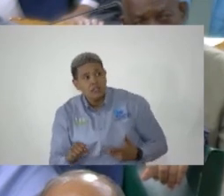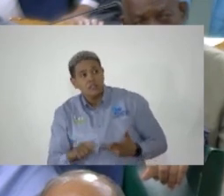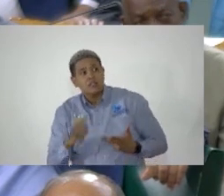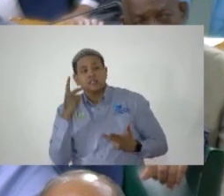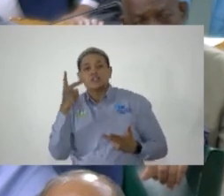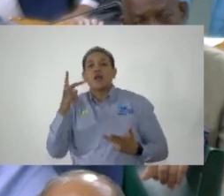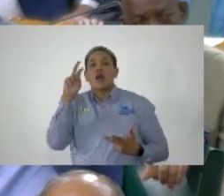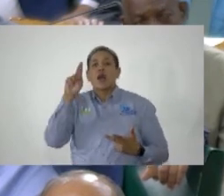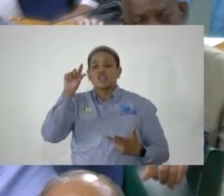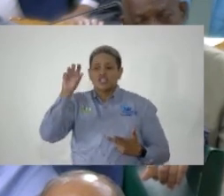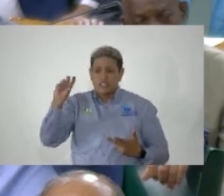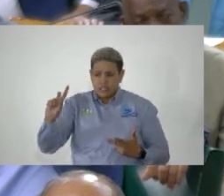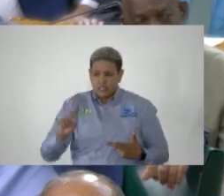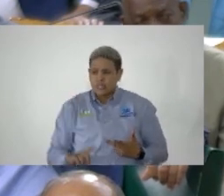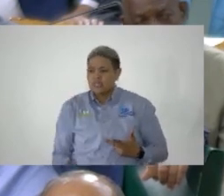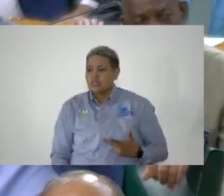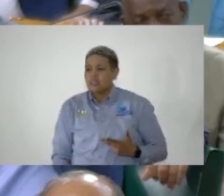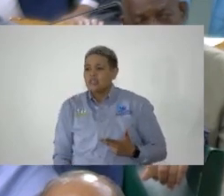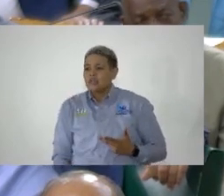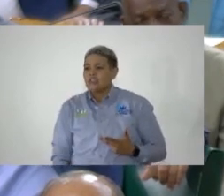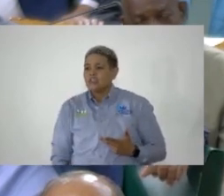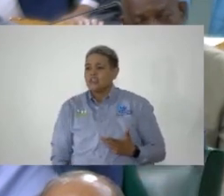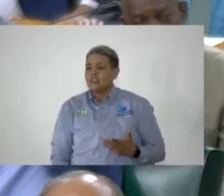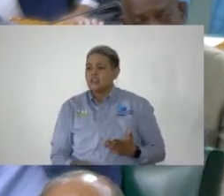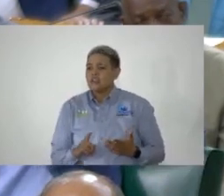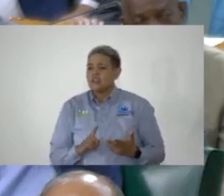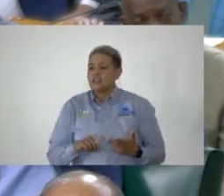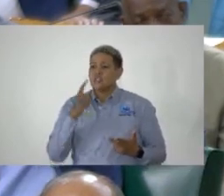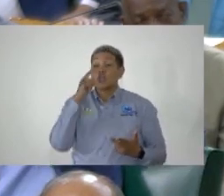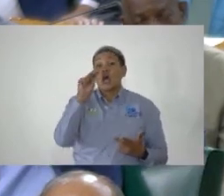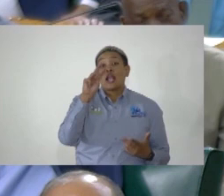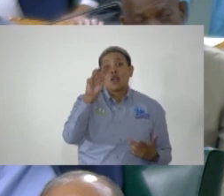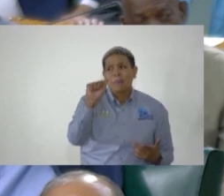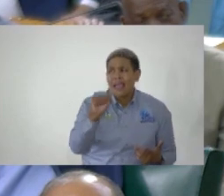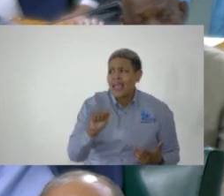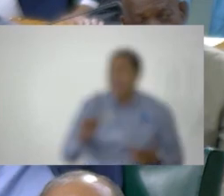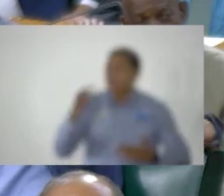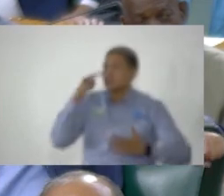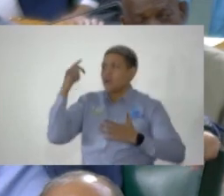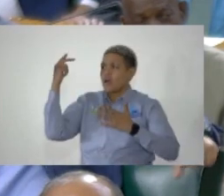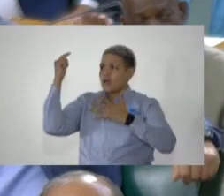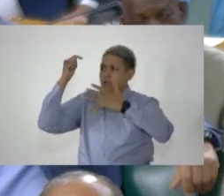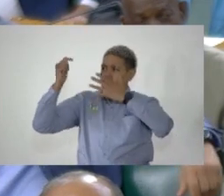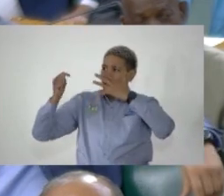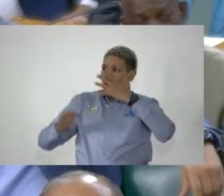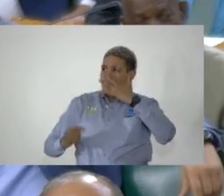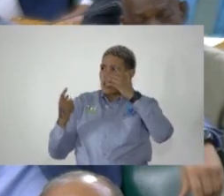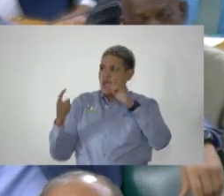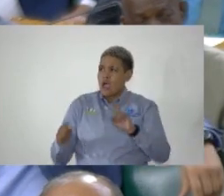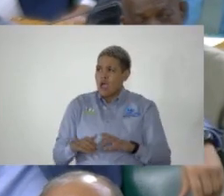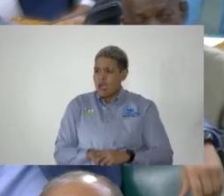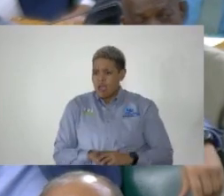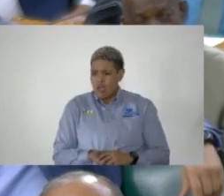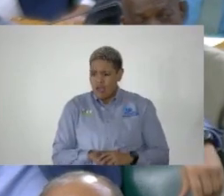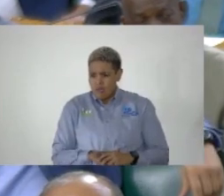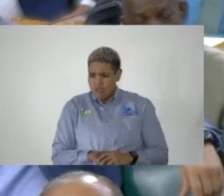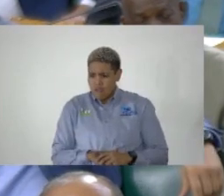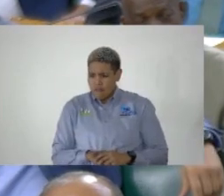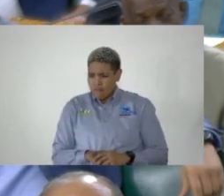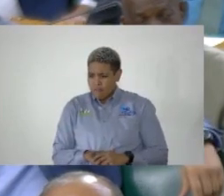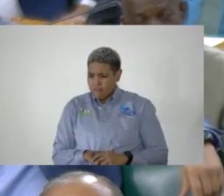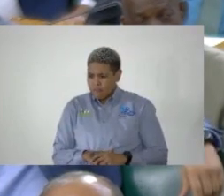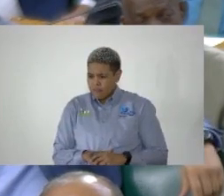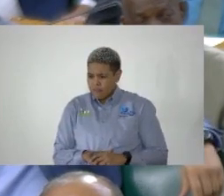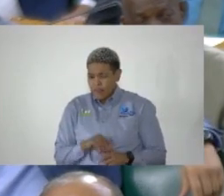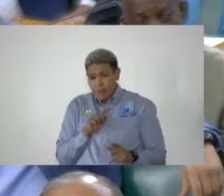RGD, you saw, you know, rumors of NWA. Those are all executive agencies, okay? But you put the finger